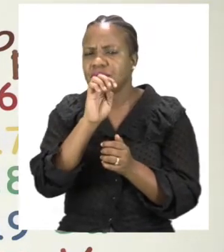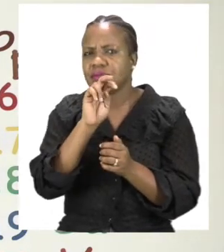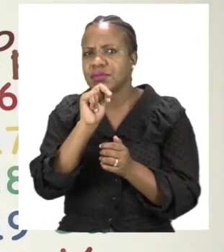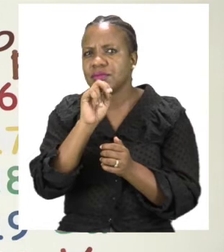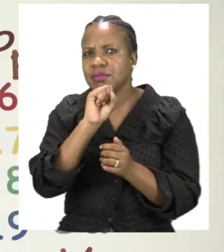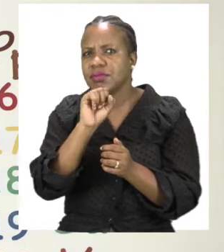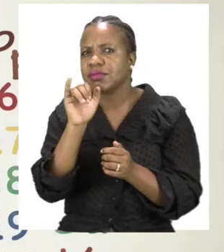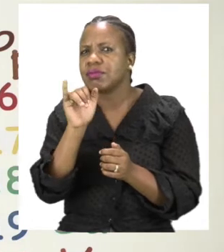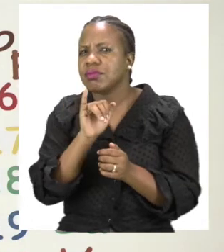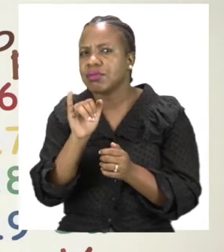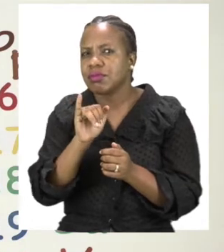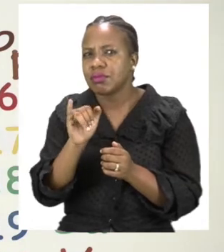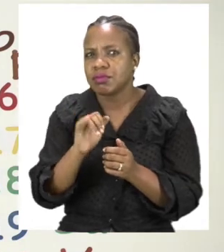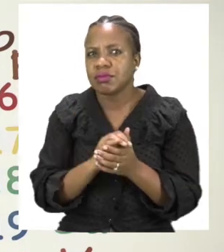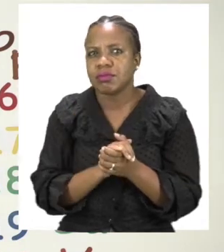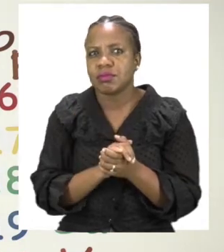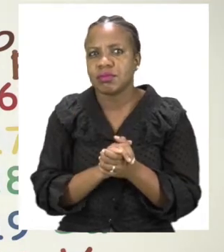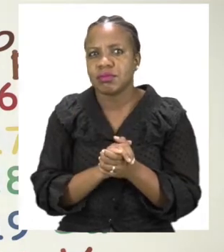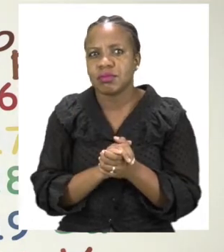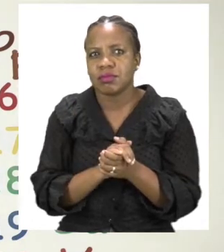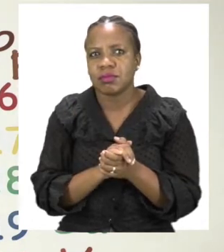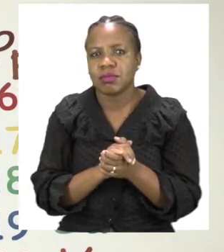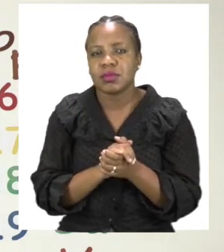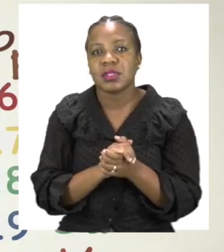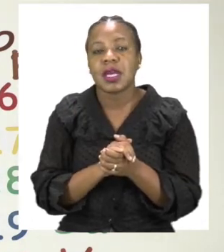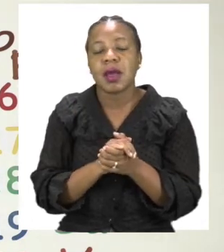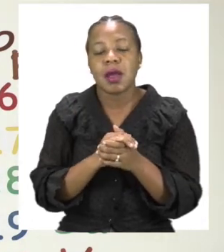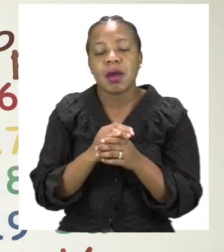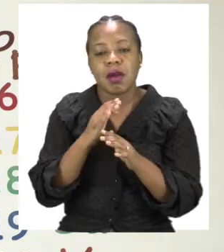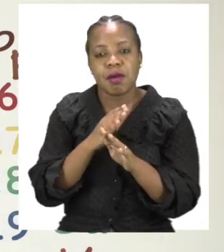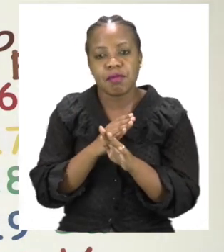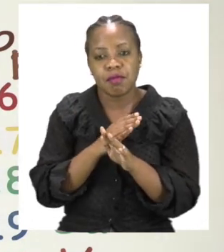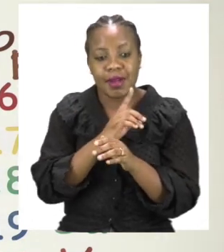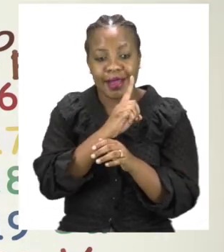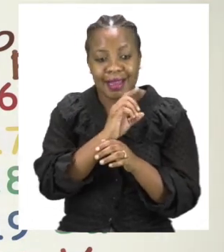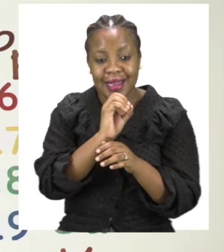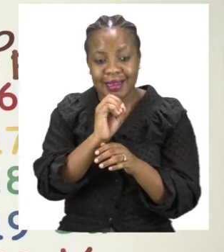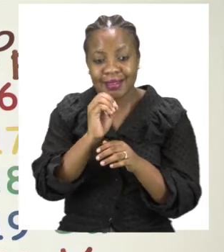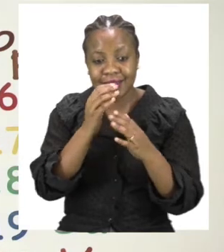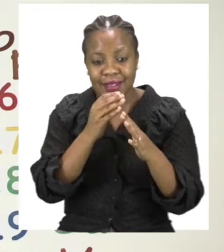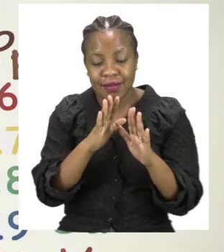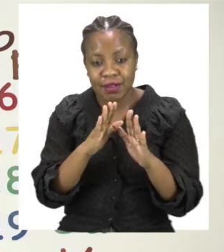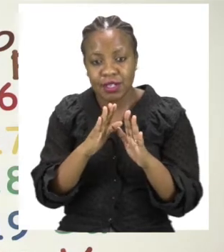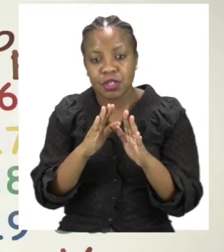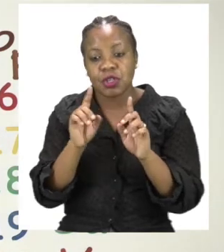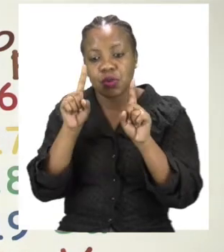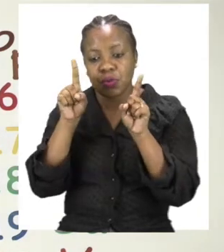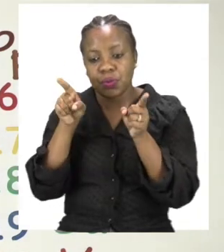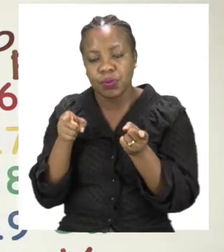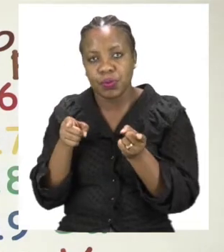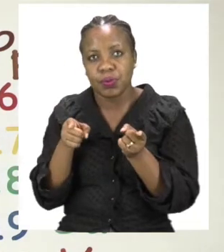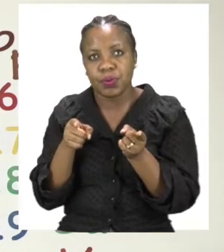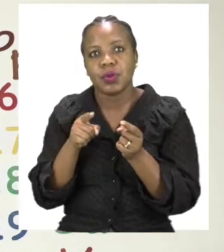But before we group, we need to put what are called brackets. This way, we know that this is only for